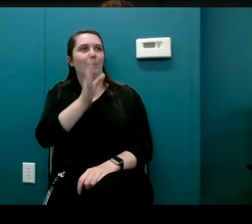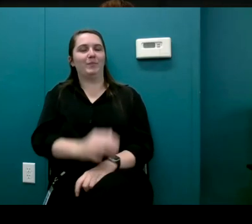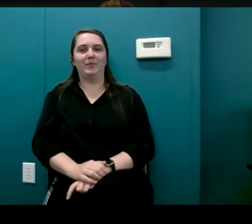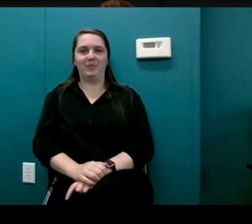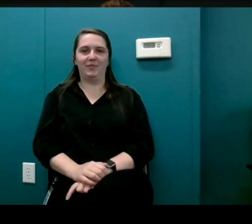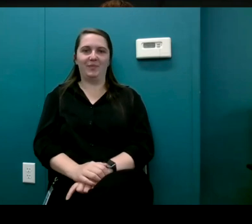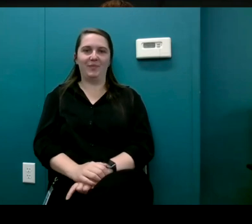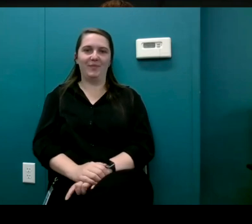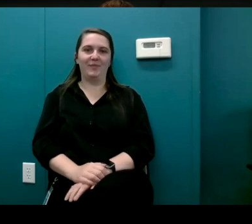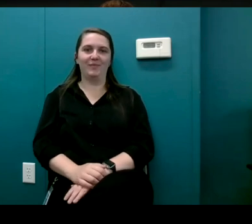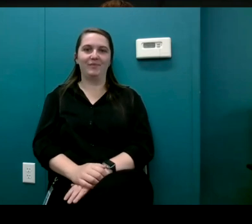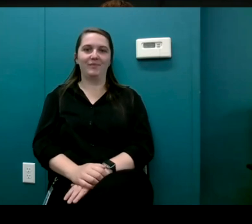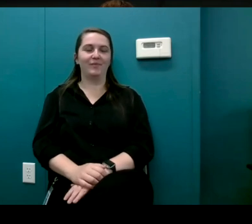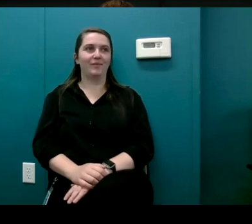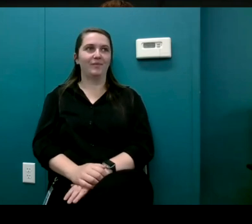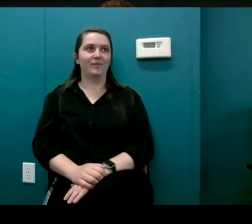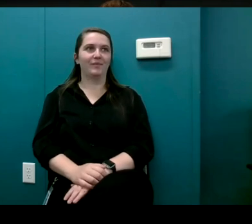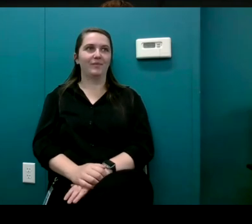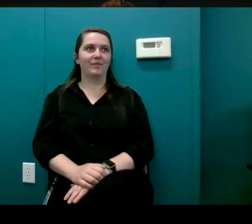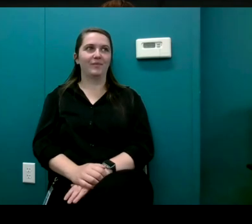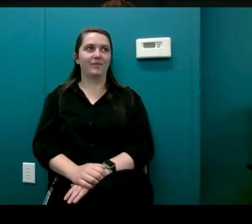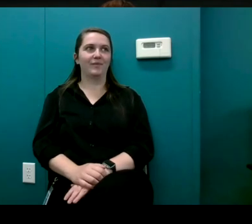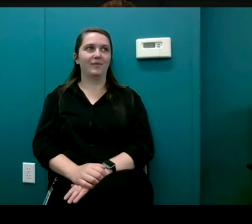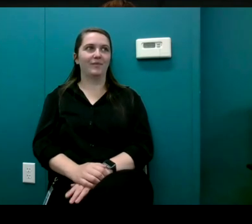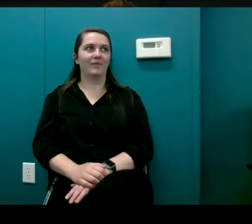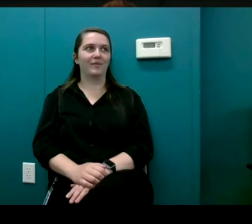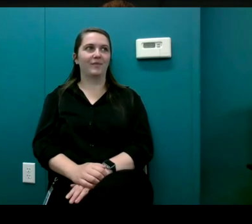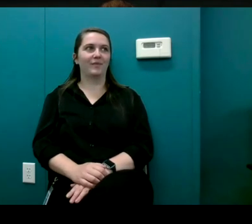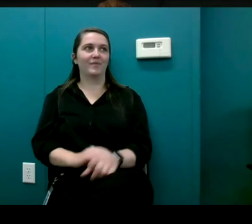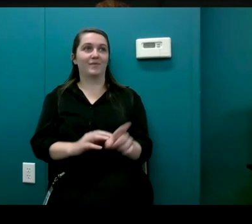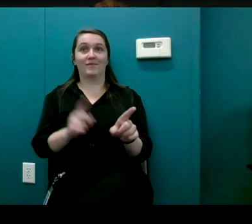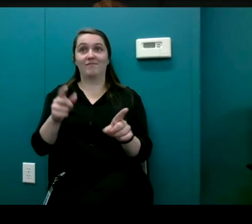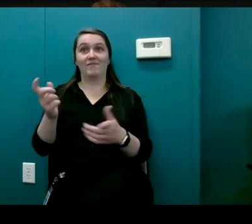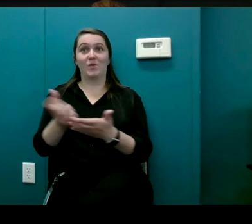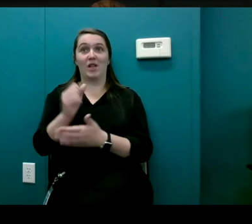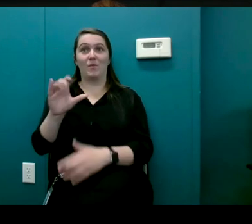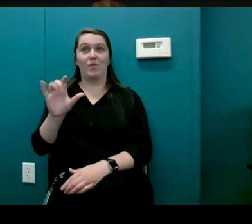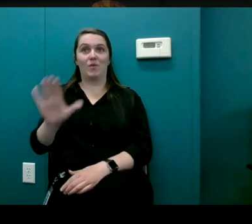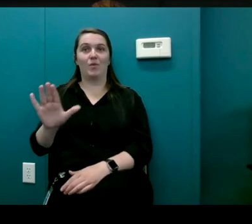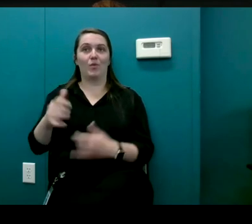Walk on. You can just send it to me if it's for our. You just claim your reward.